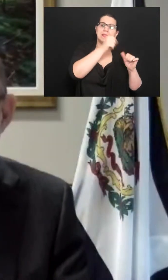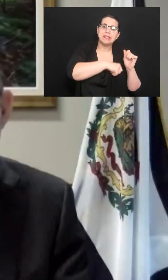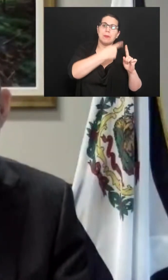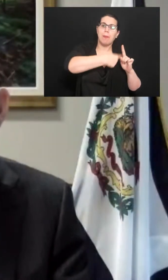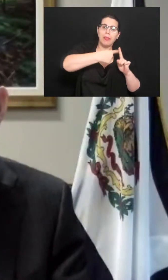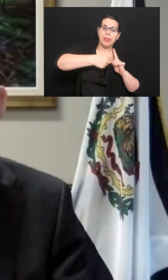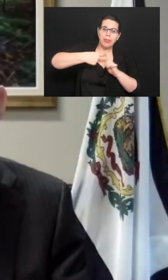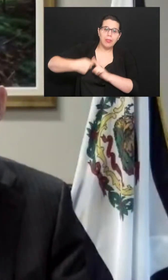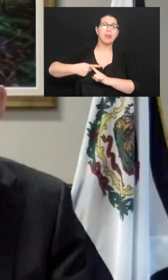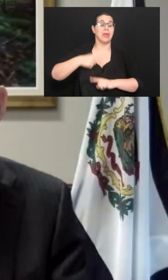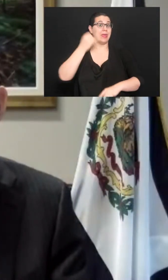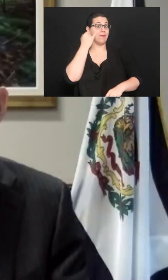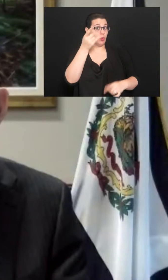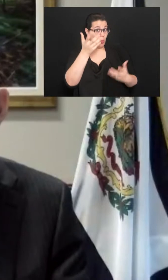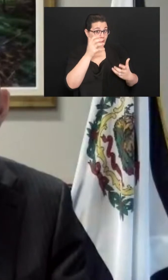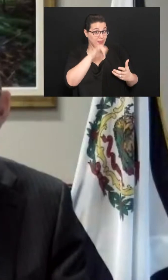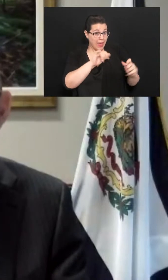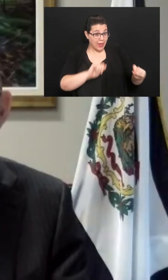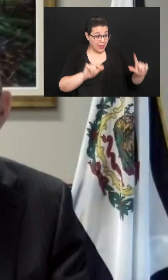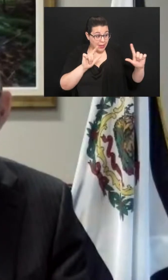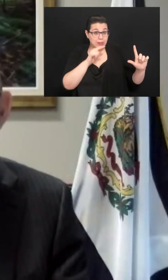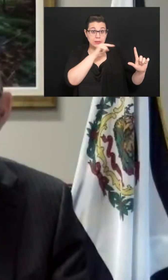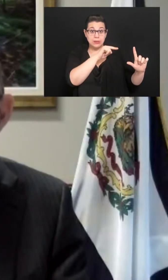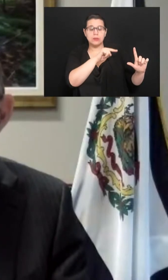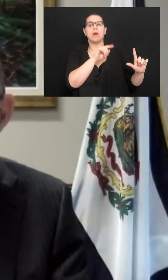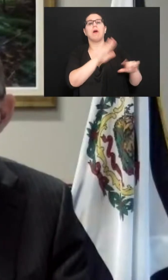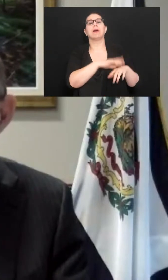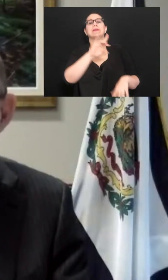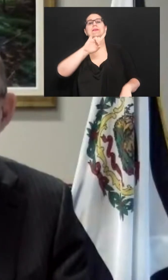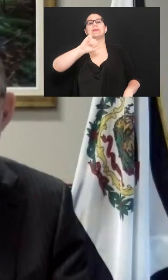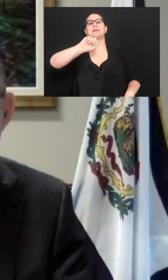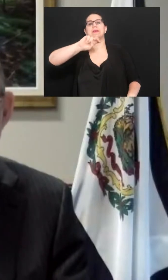information, you have to go to the dashboard,